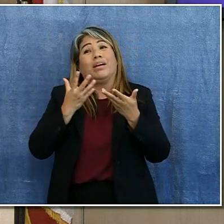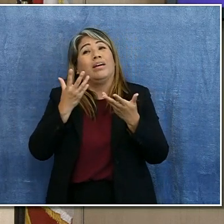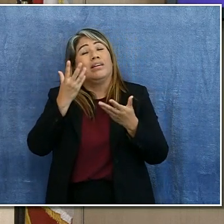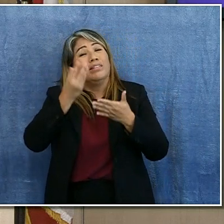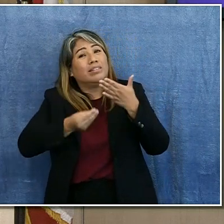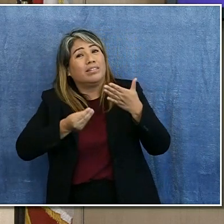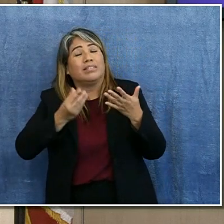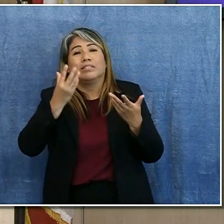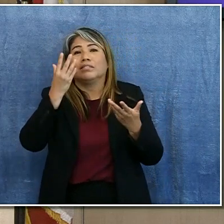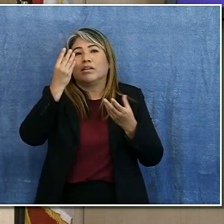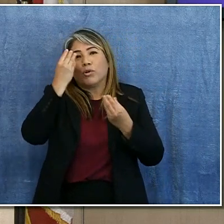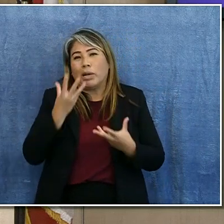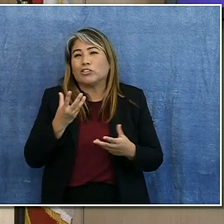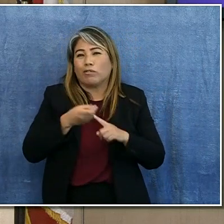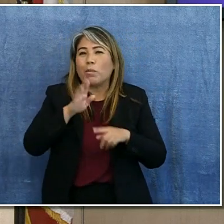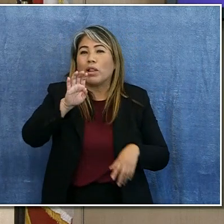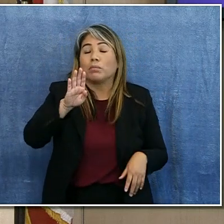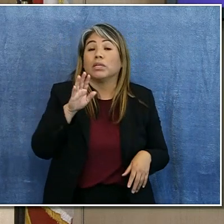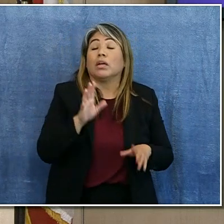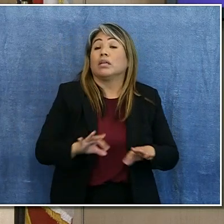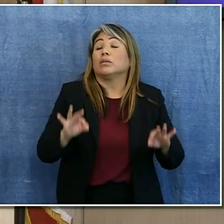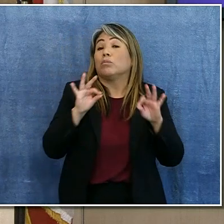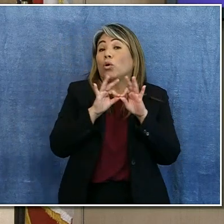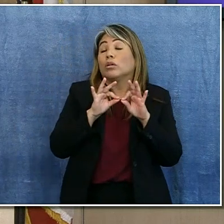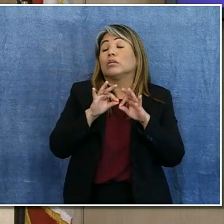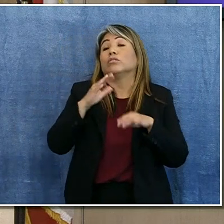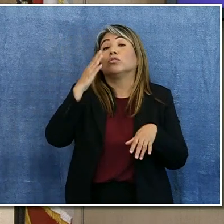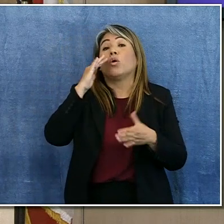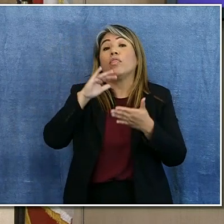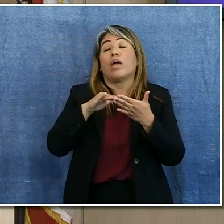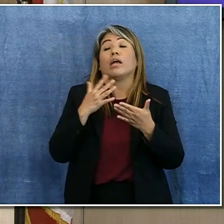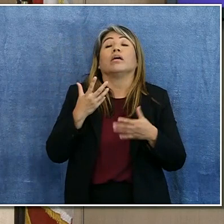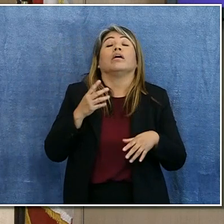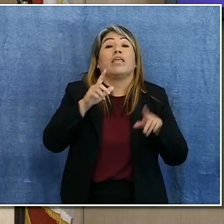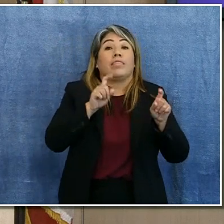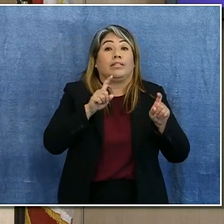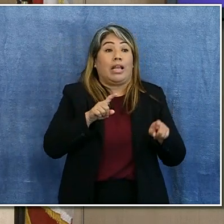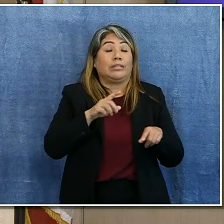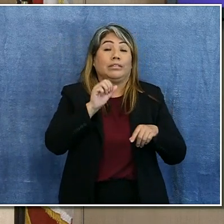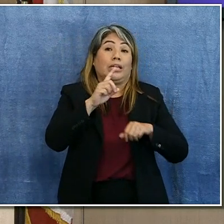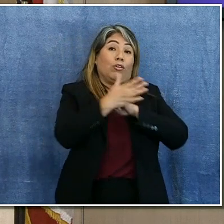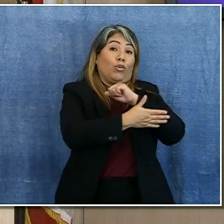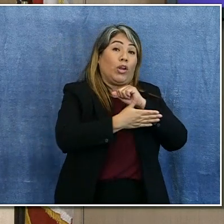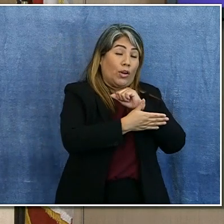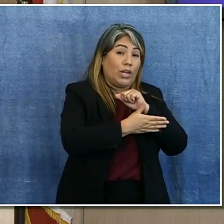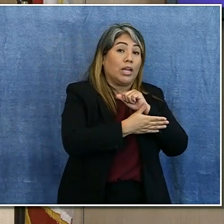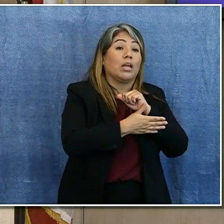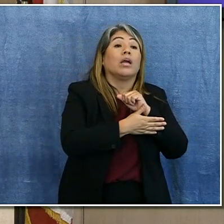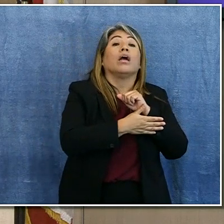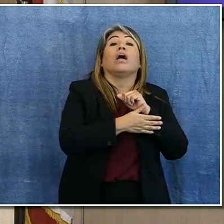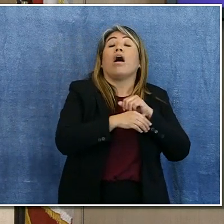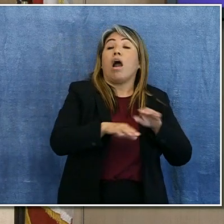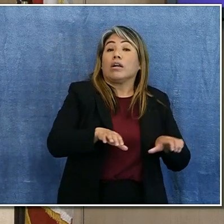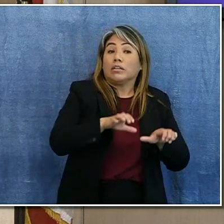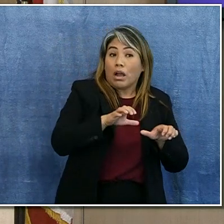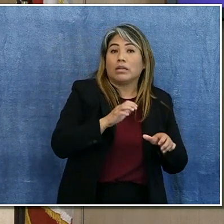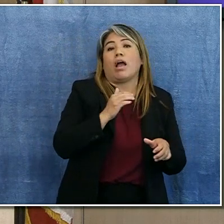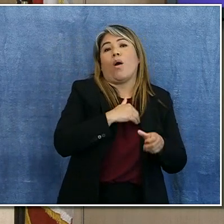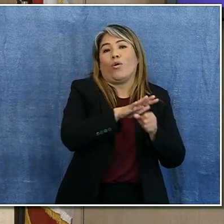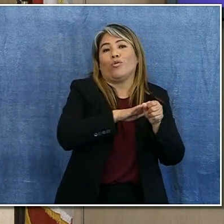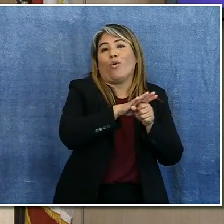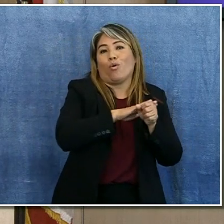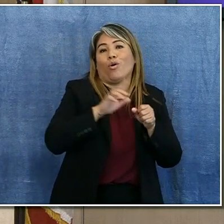important to note that the majority of tests that are done in the county of San Diego are actually being done by our